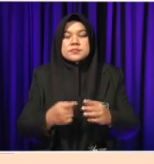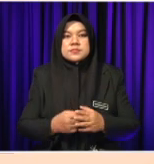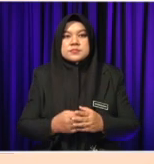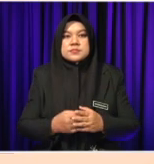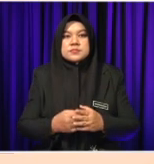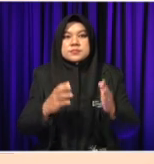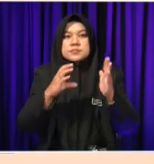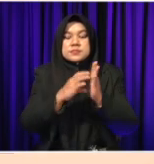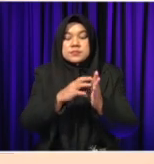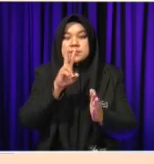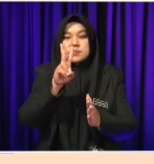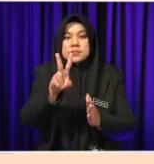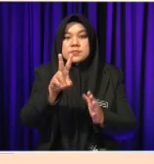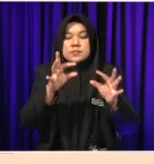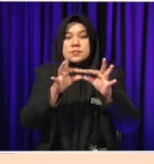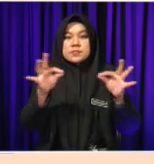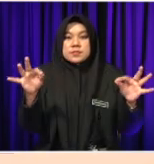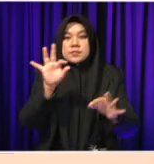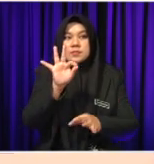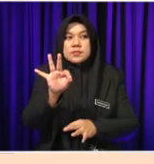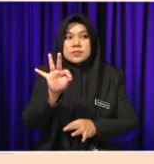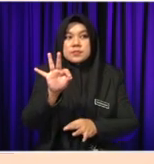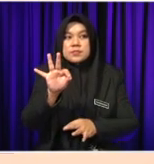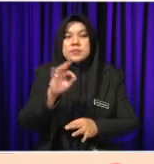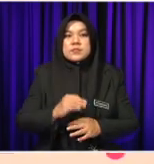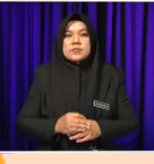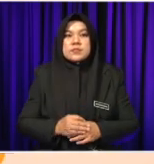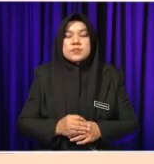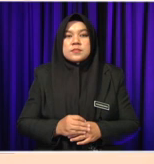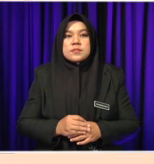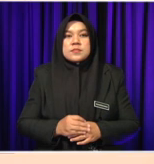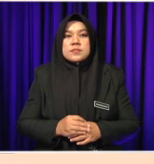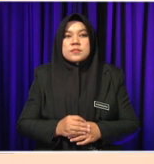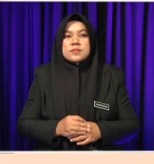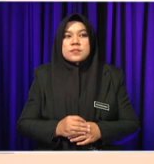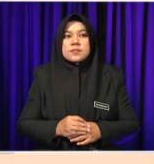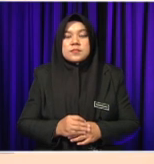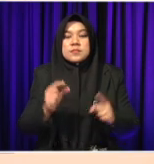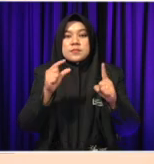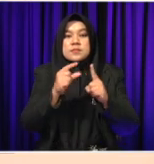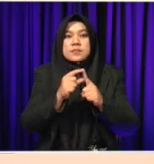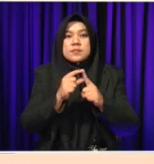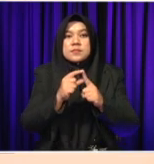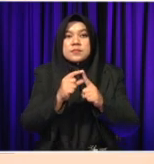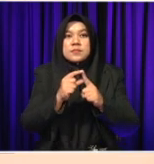From stanza 2, line 9. Okay, so what are the words?